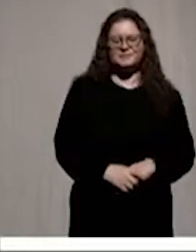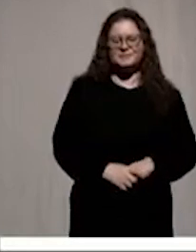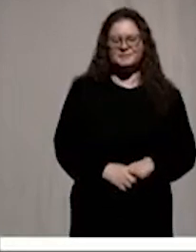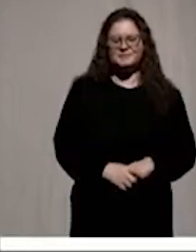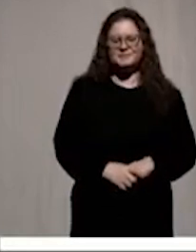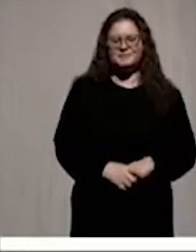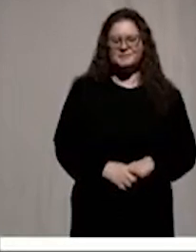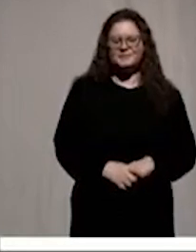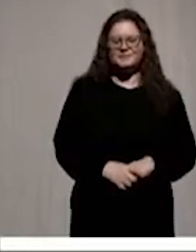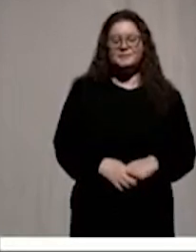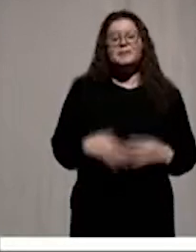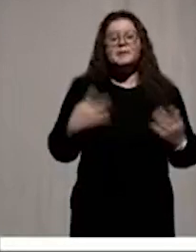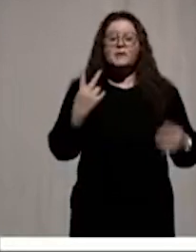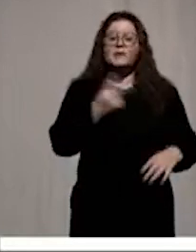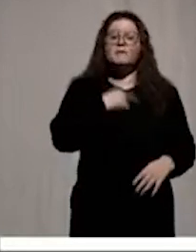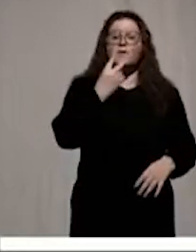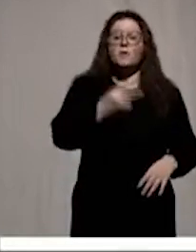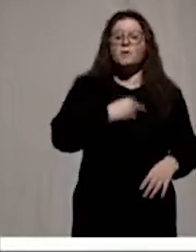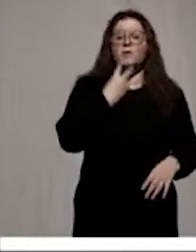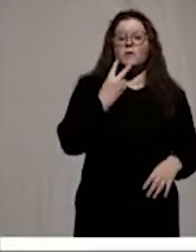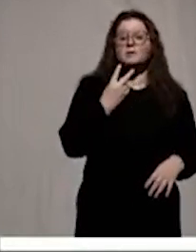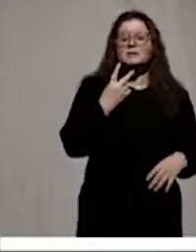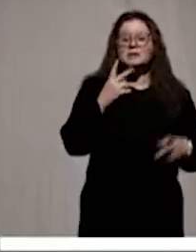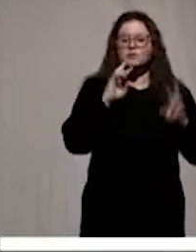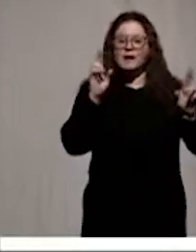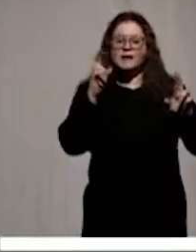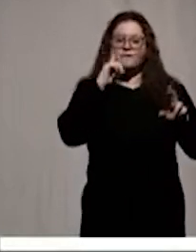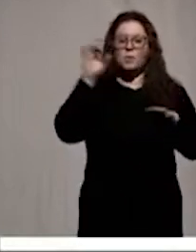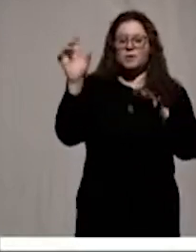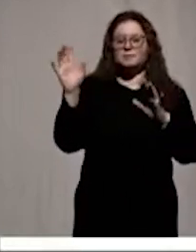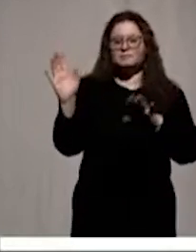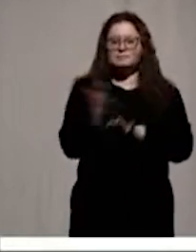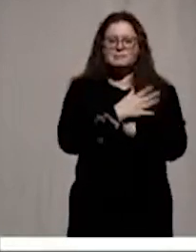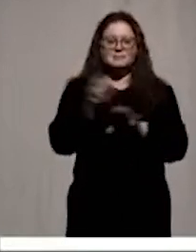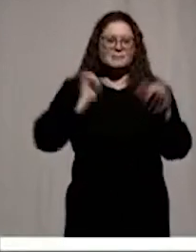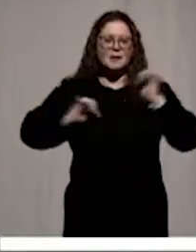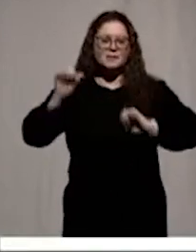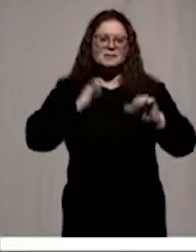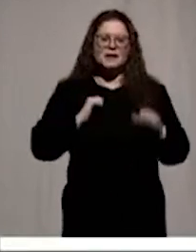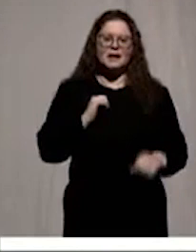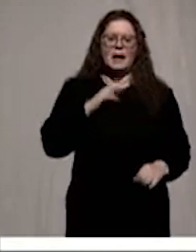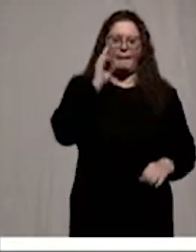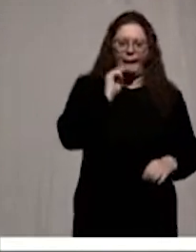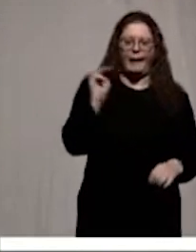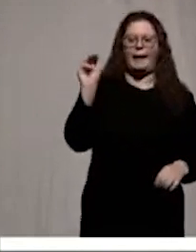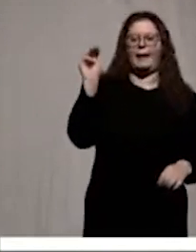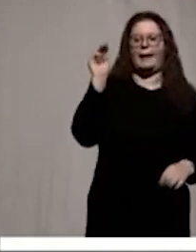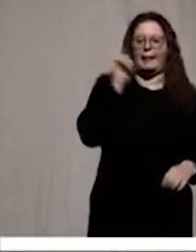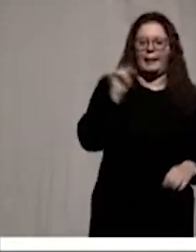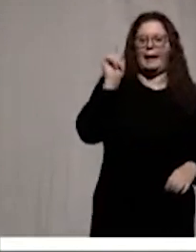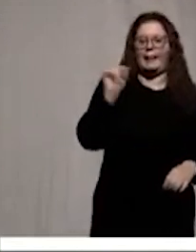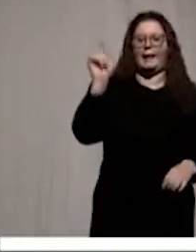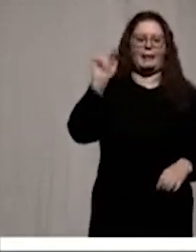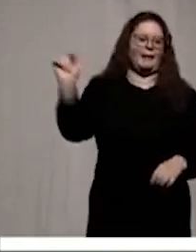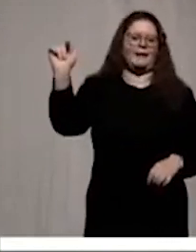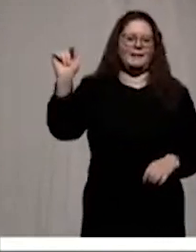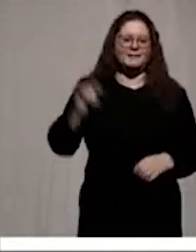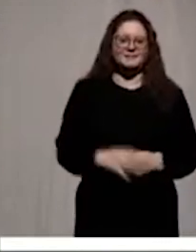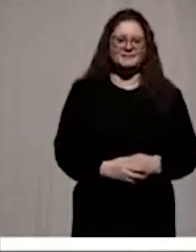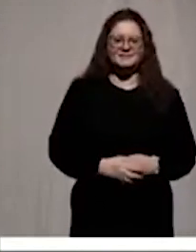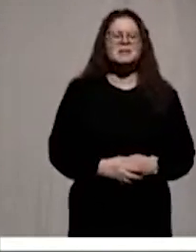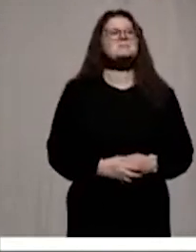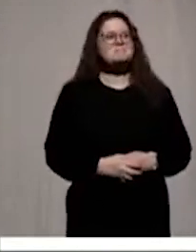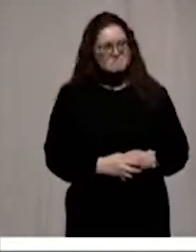'Cause even vocal warm-ups sound weird. You're sitting there and you're like, la la la, moo ma mow, you know, before a song. I know.